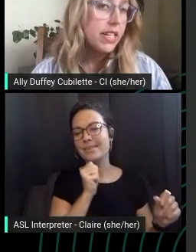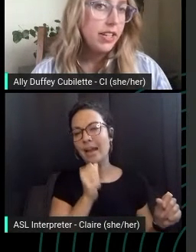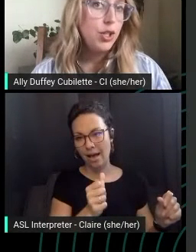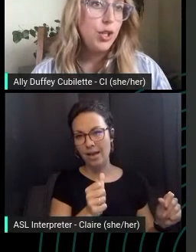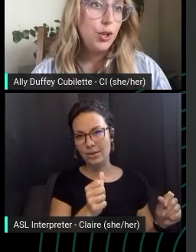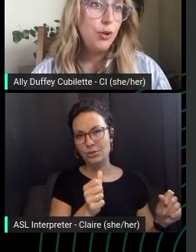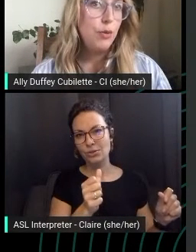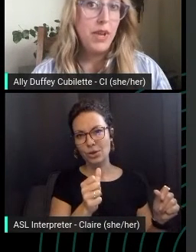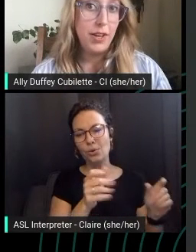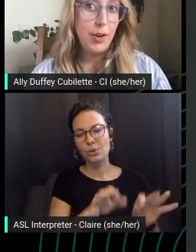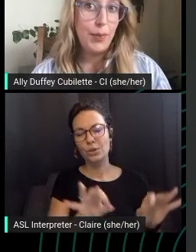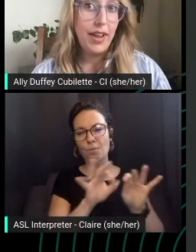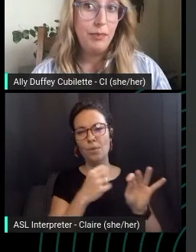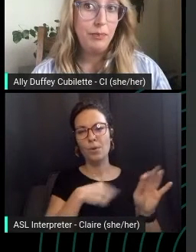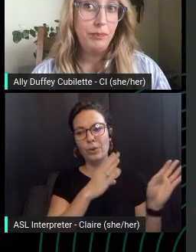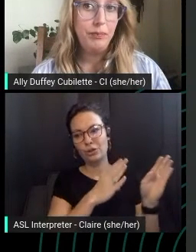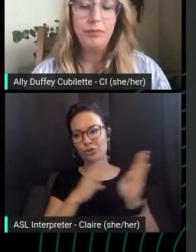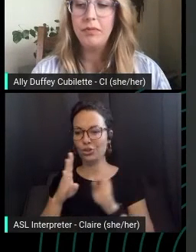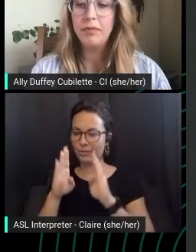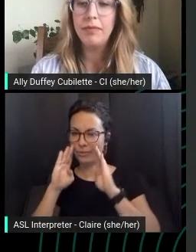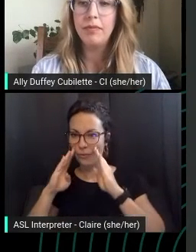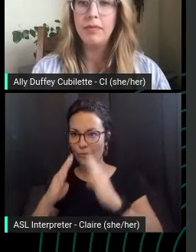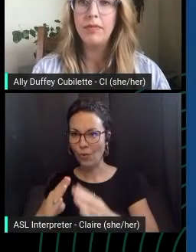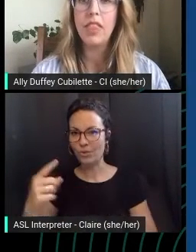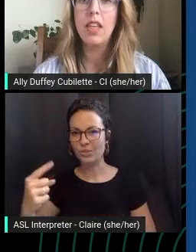So let's get into making your plan.